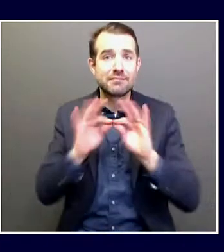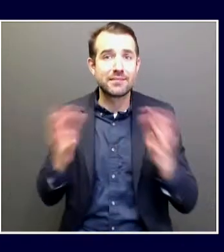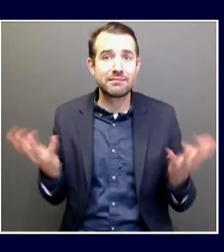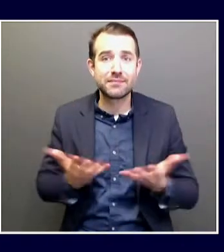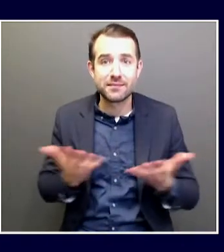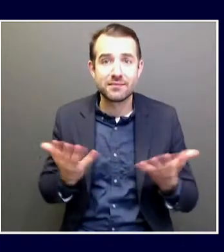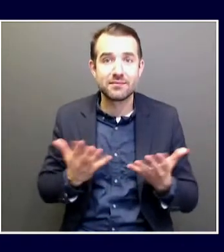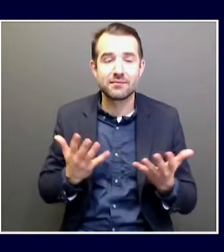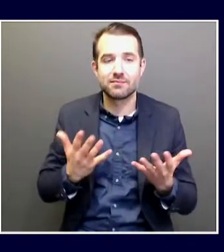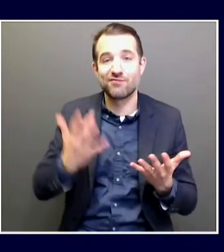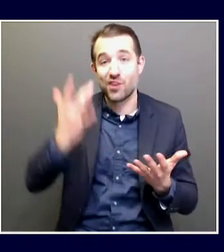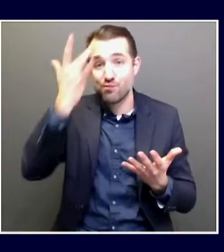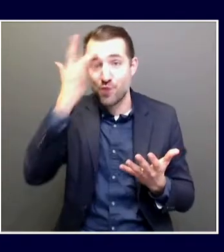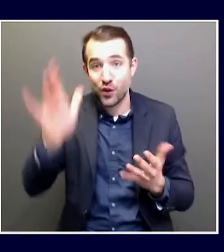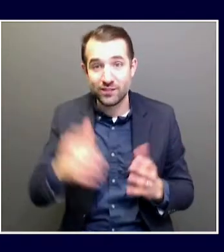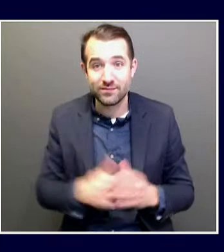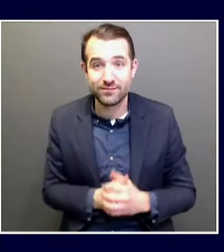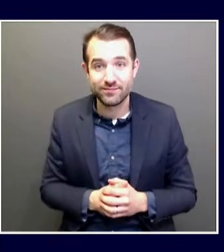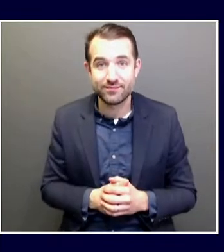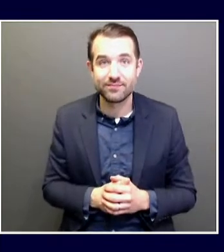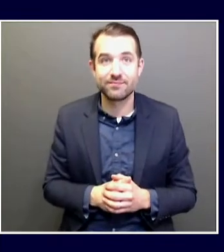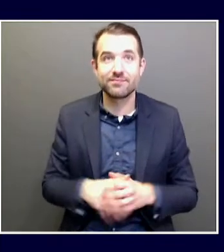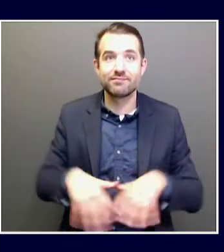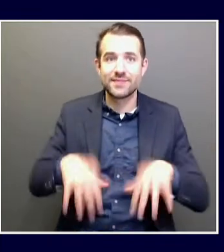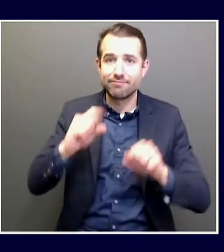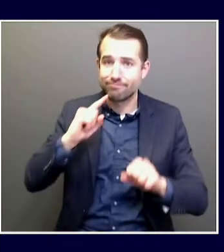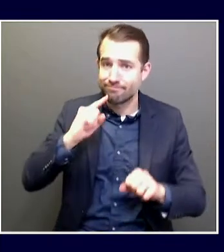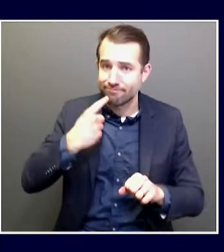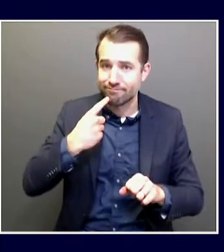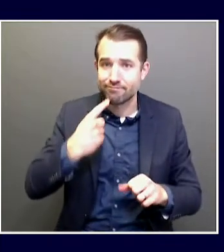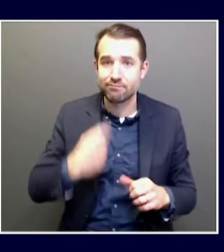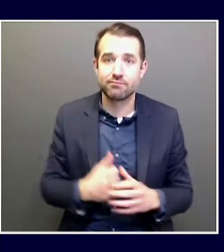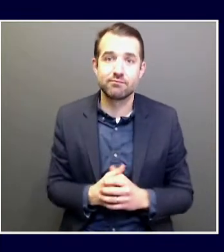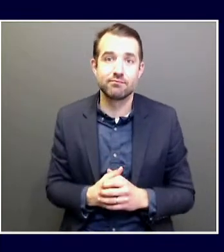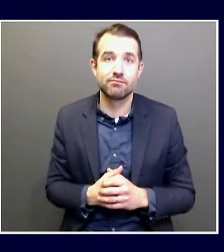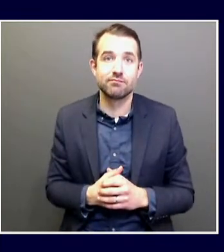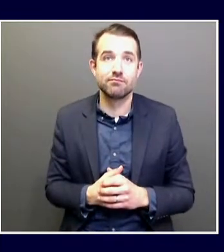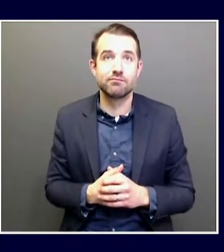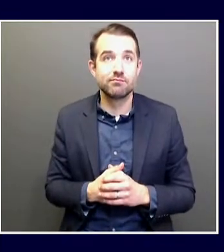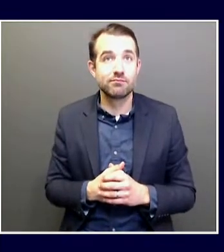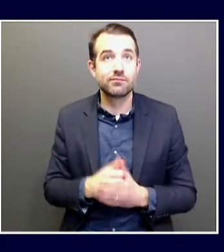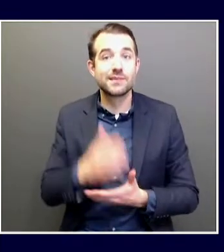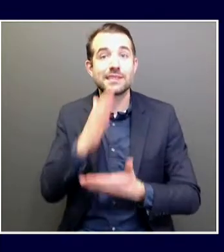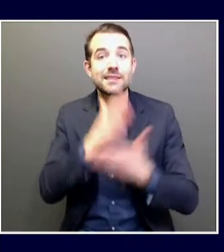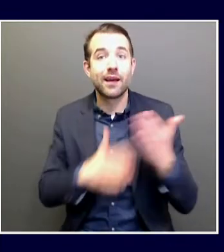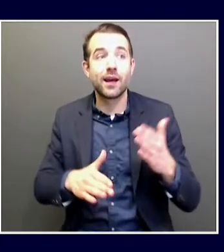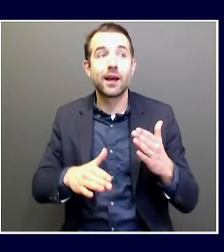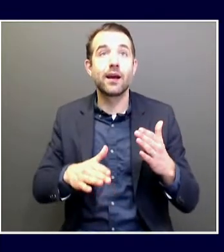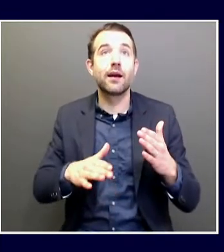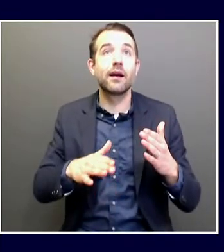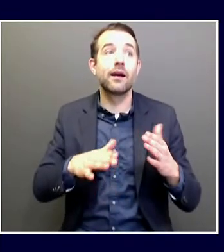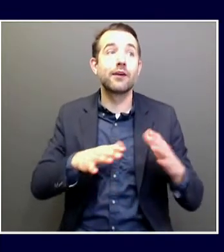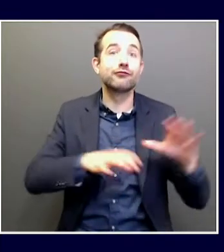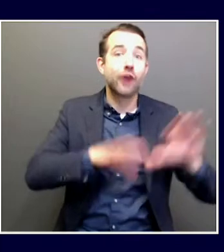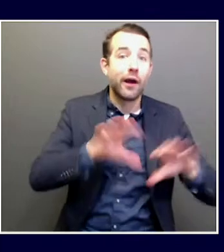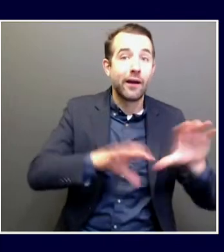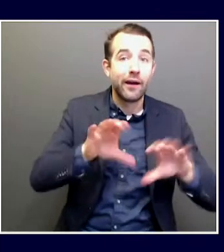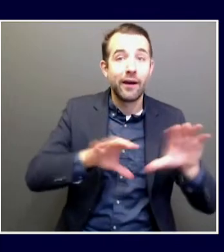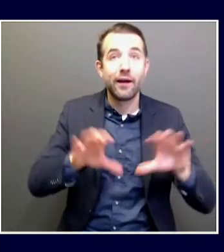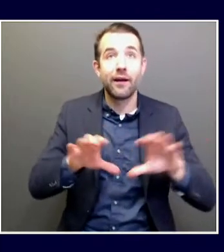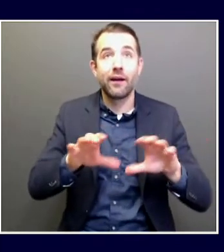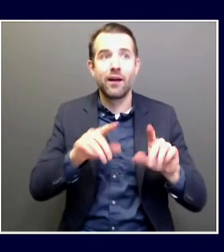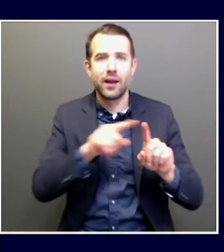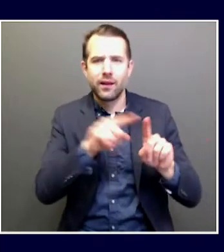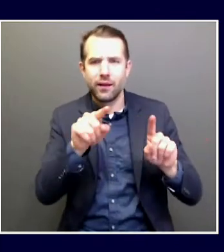Take it seriously. Now, there is some chatter out there that Omicron might be mild. The bottom line